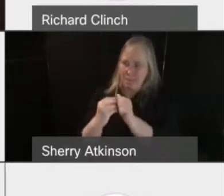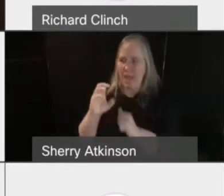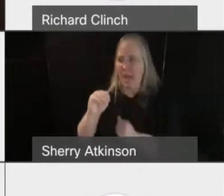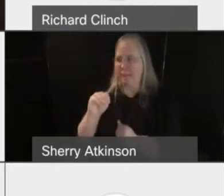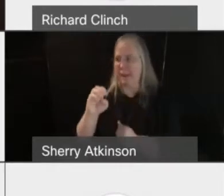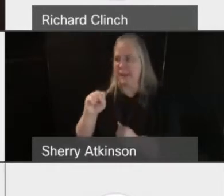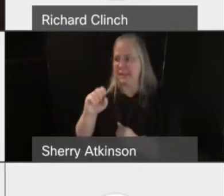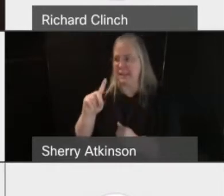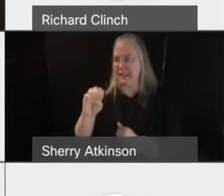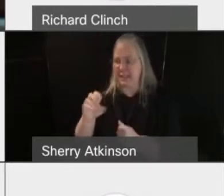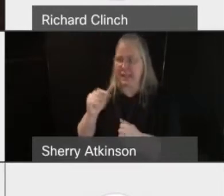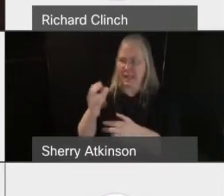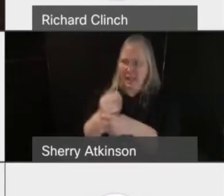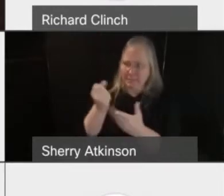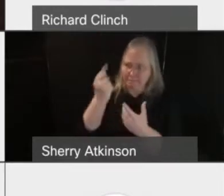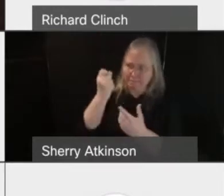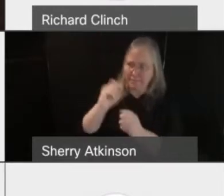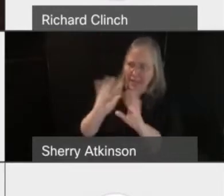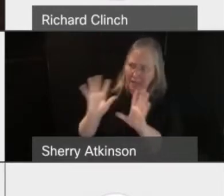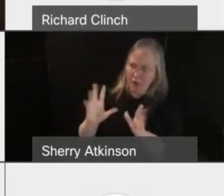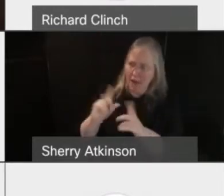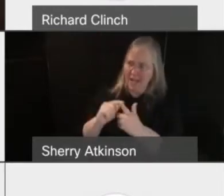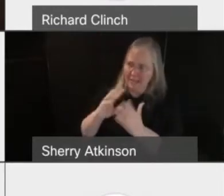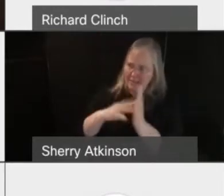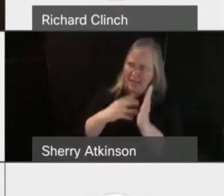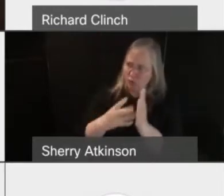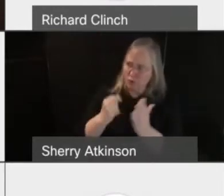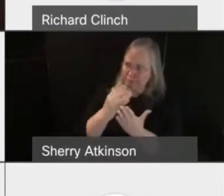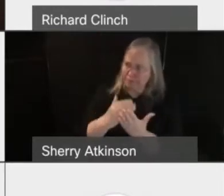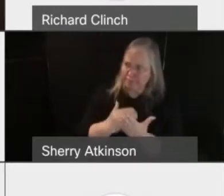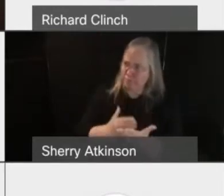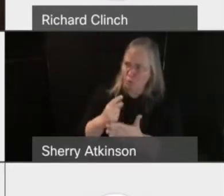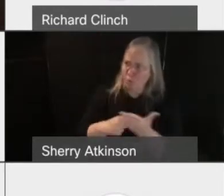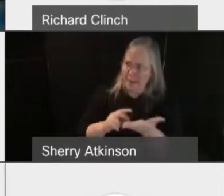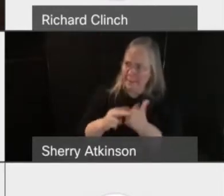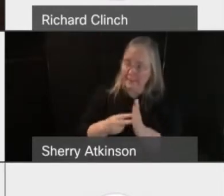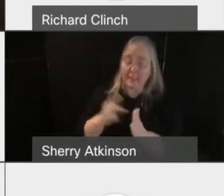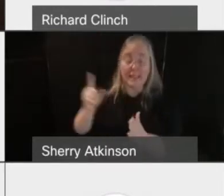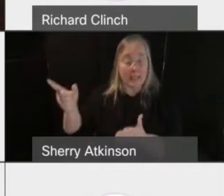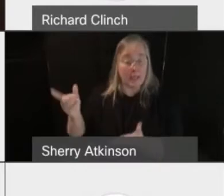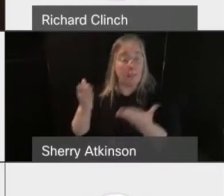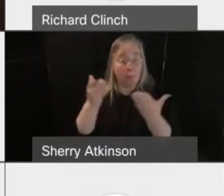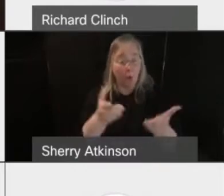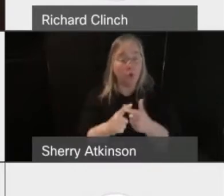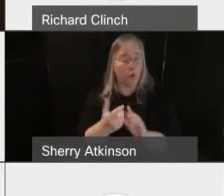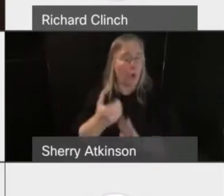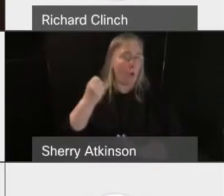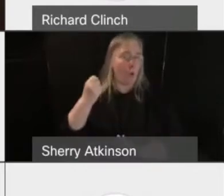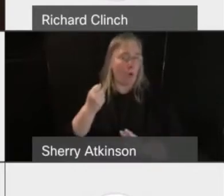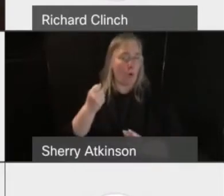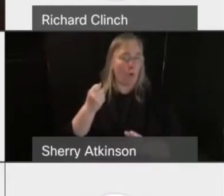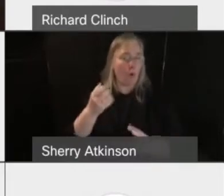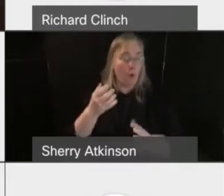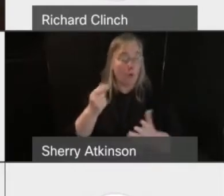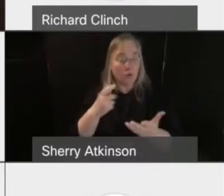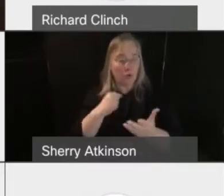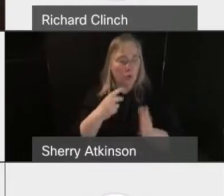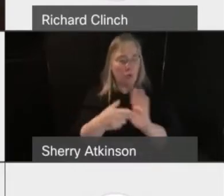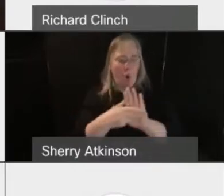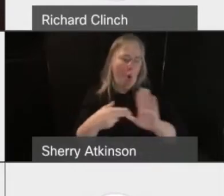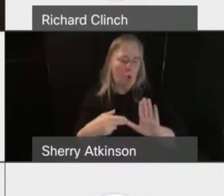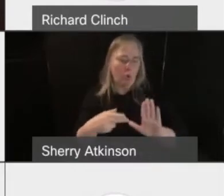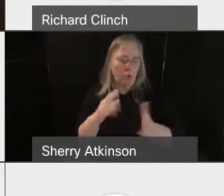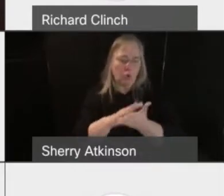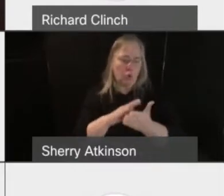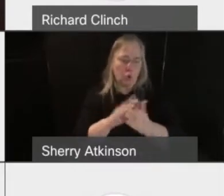clarification and schedules on what that means. He does propose to hold school districts harmless for